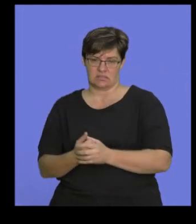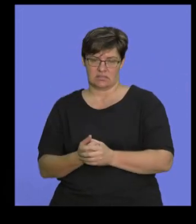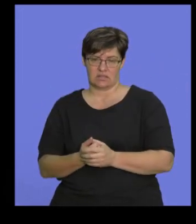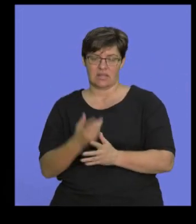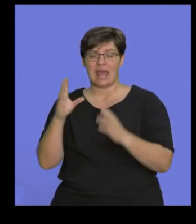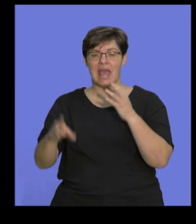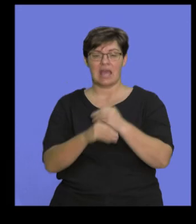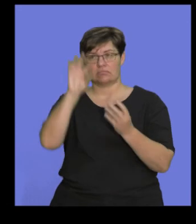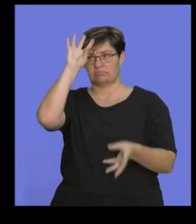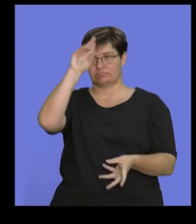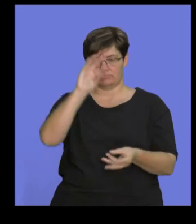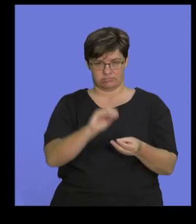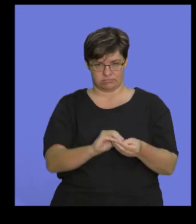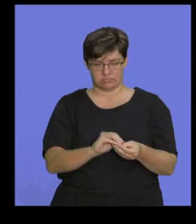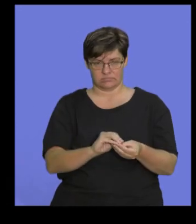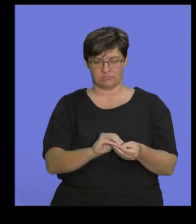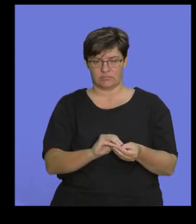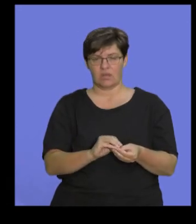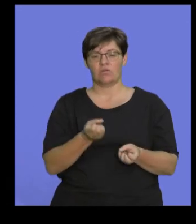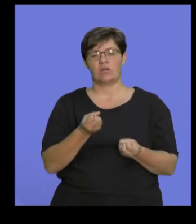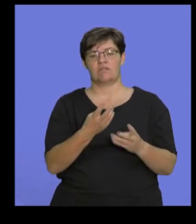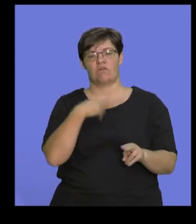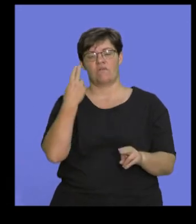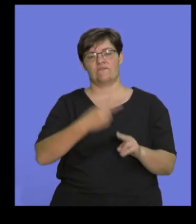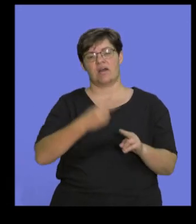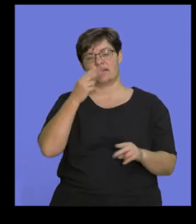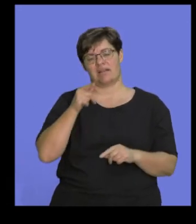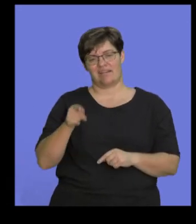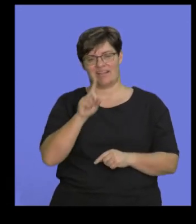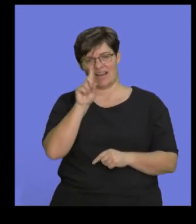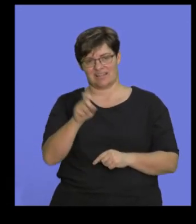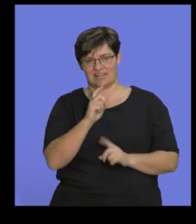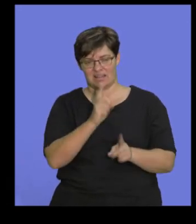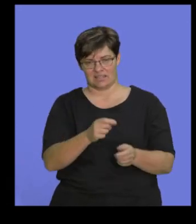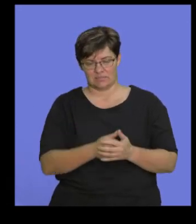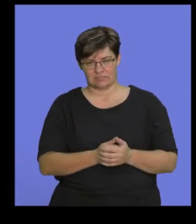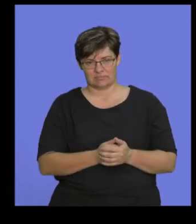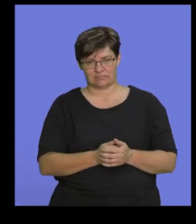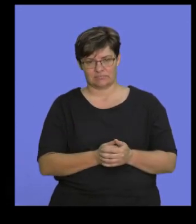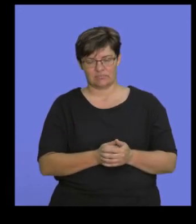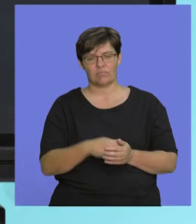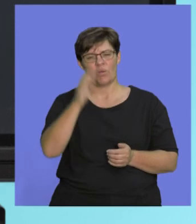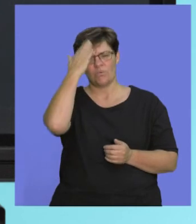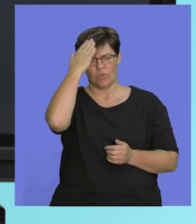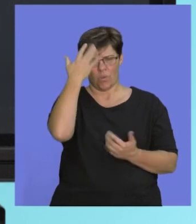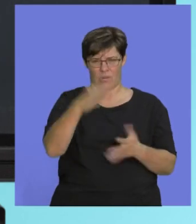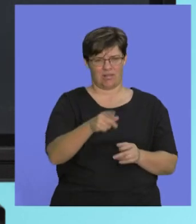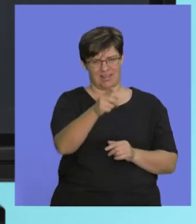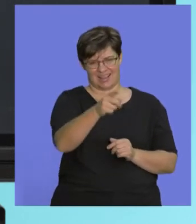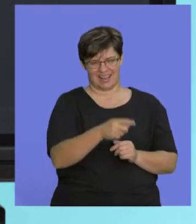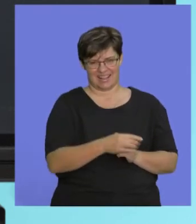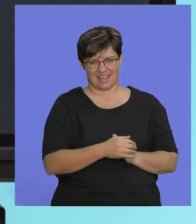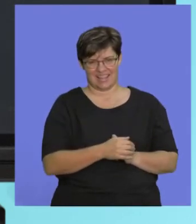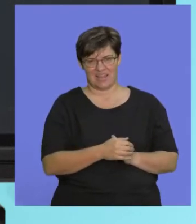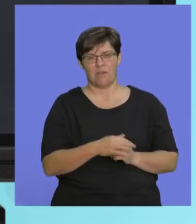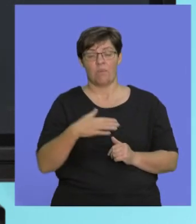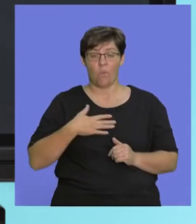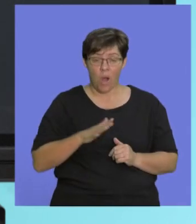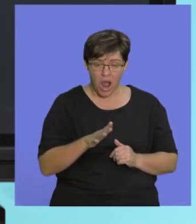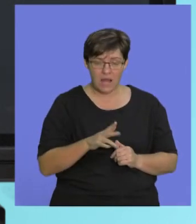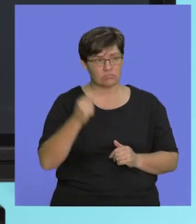of them together, and that will give you what this was worth. So I know that this is something that I want you